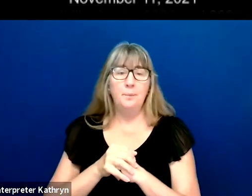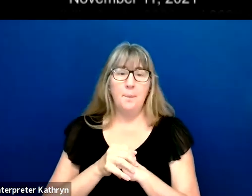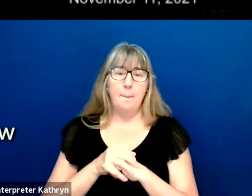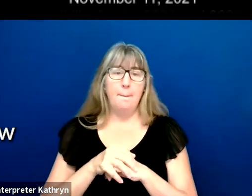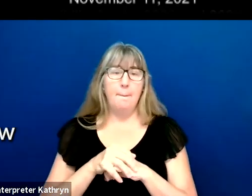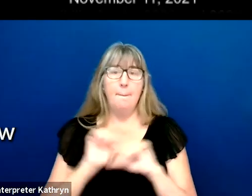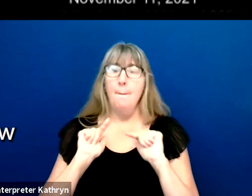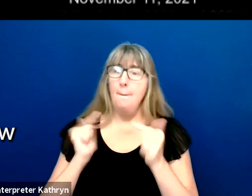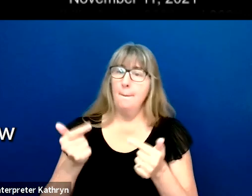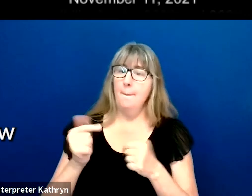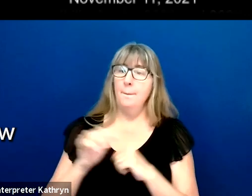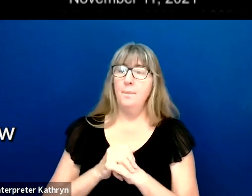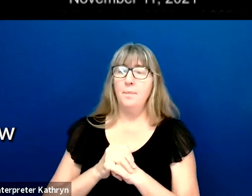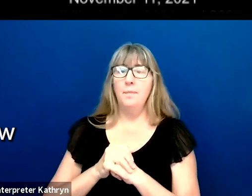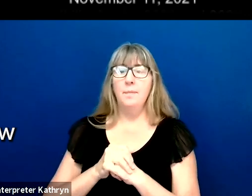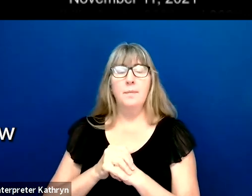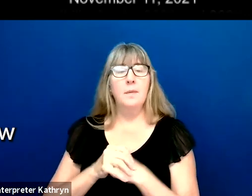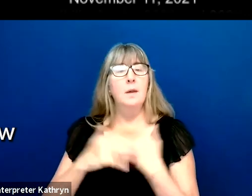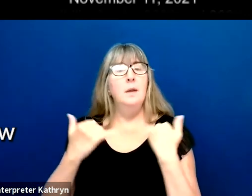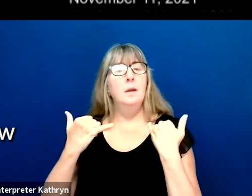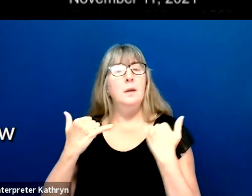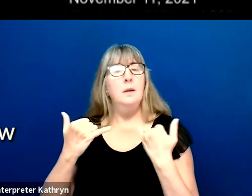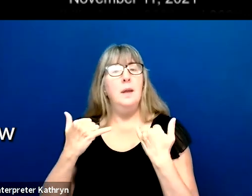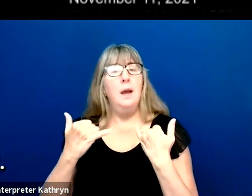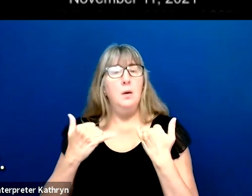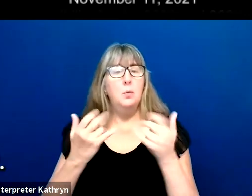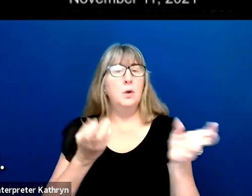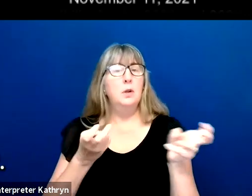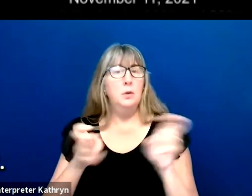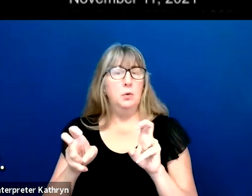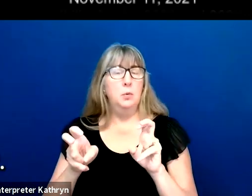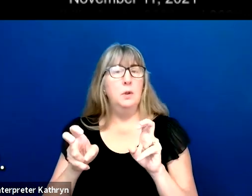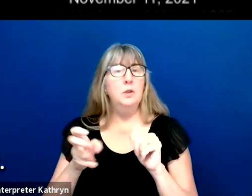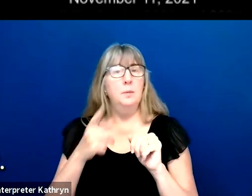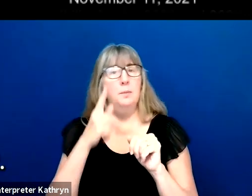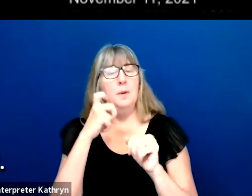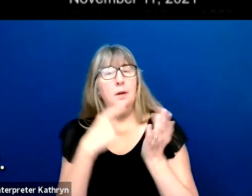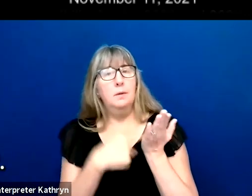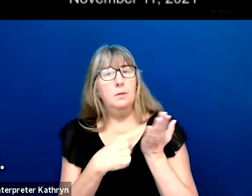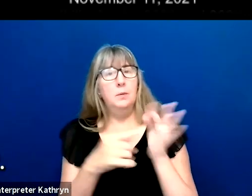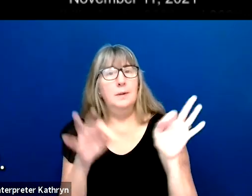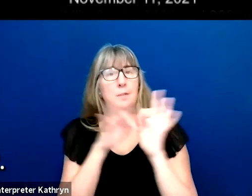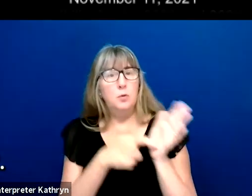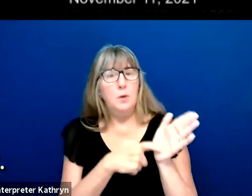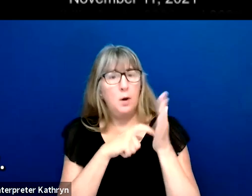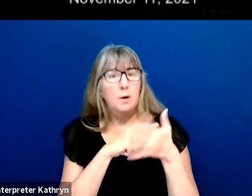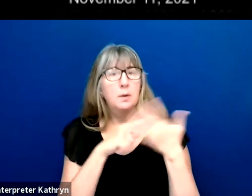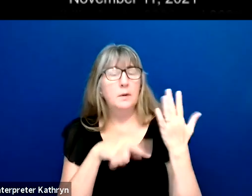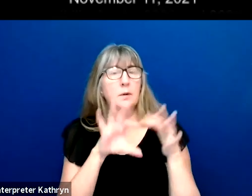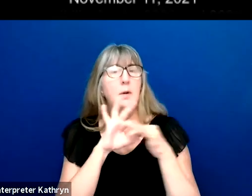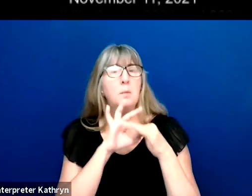Mahadeo? So let's actually switch that now, because the conversation around essential requirements applies K to